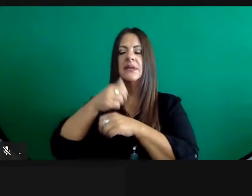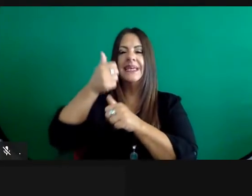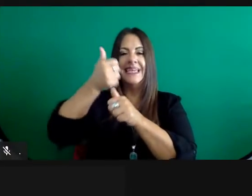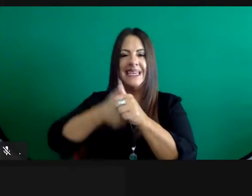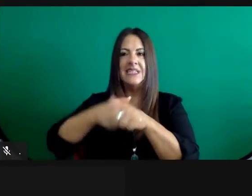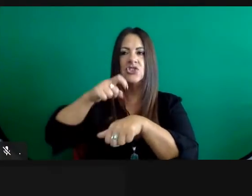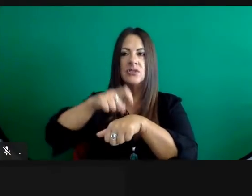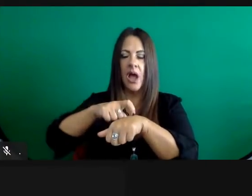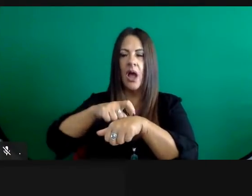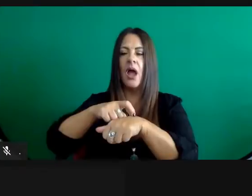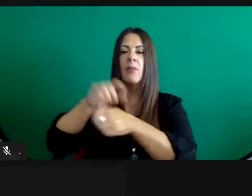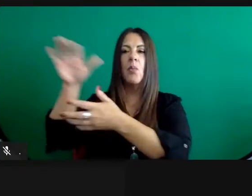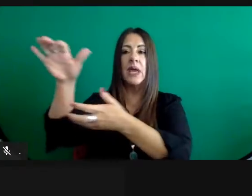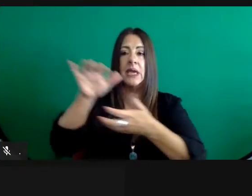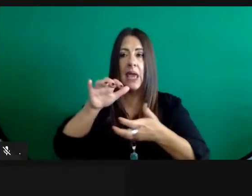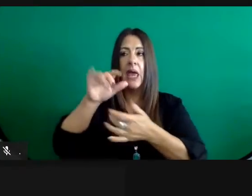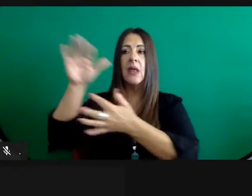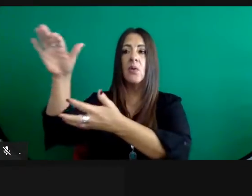and the when.